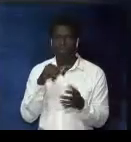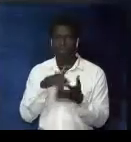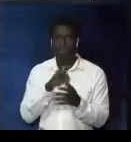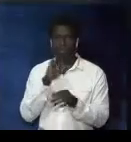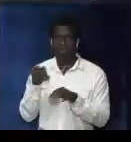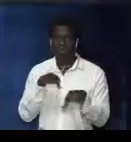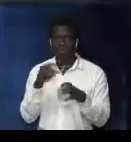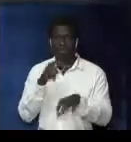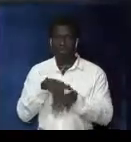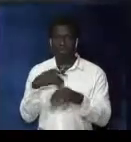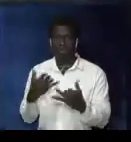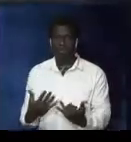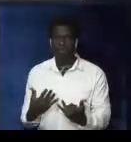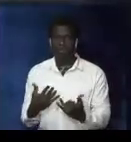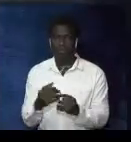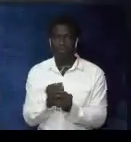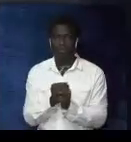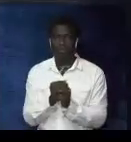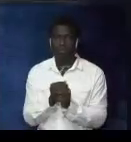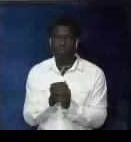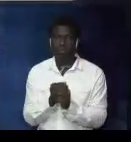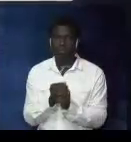It's activity time now.